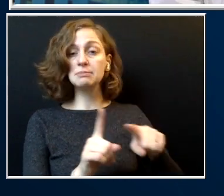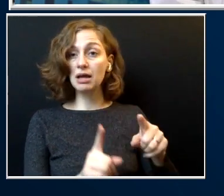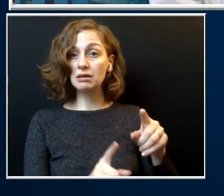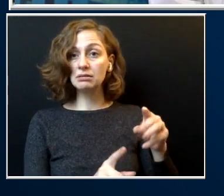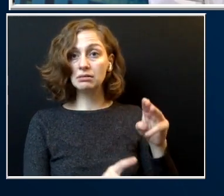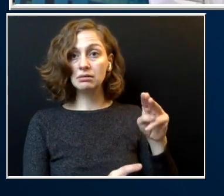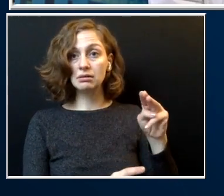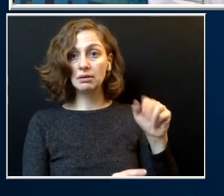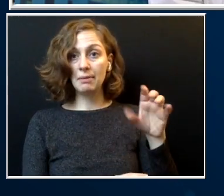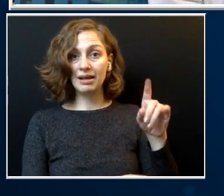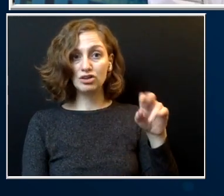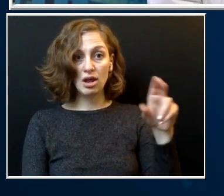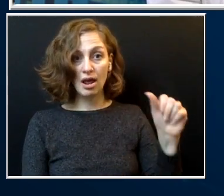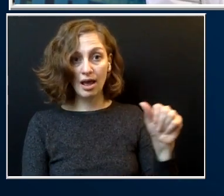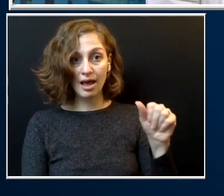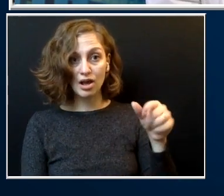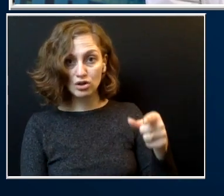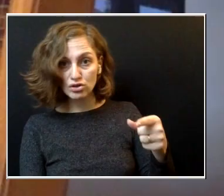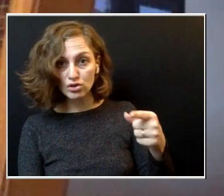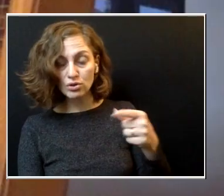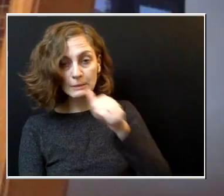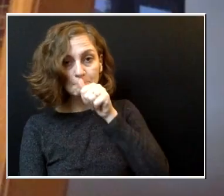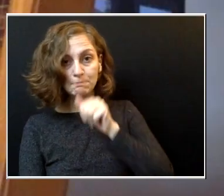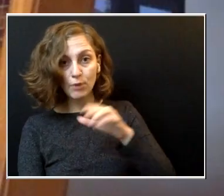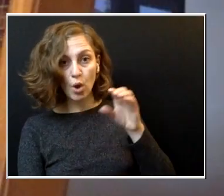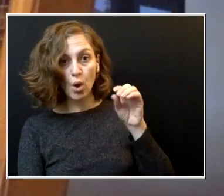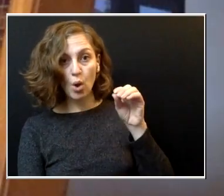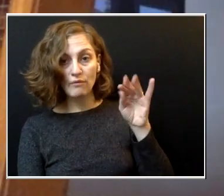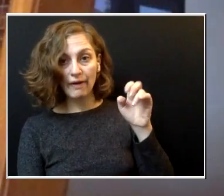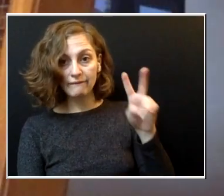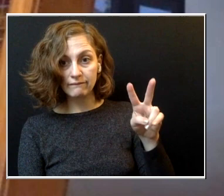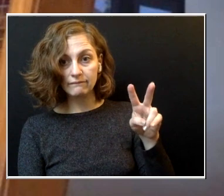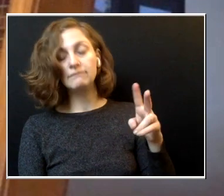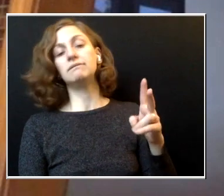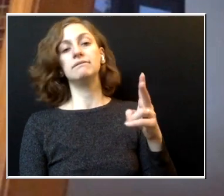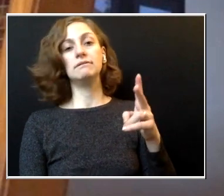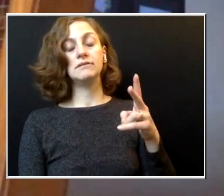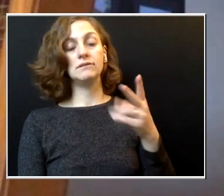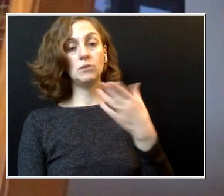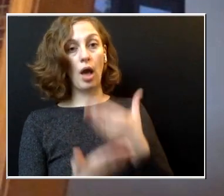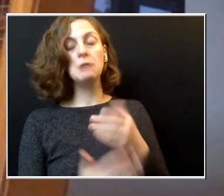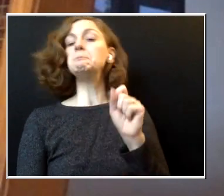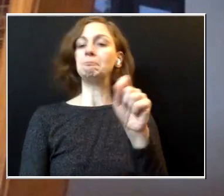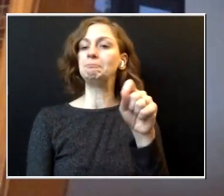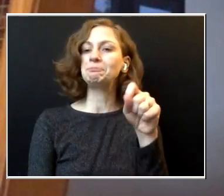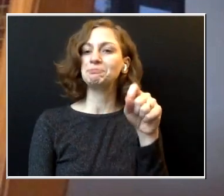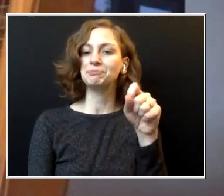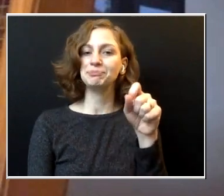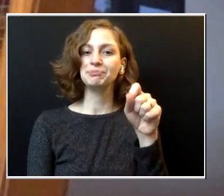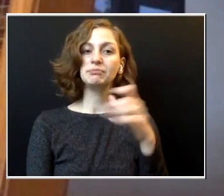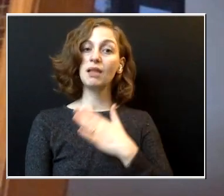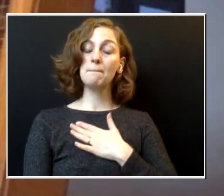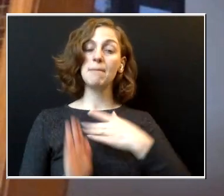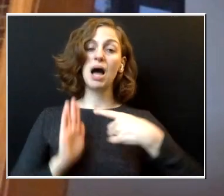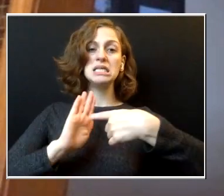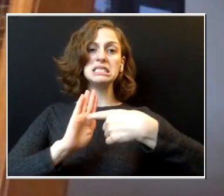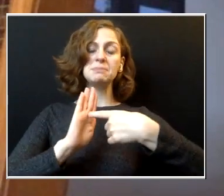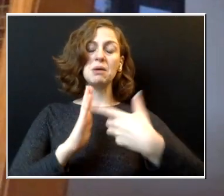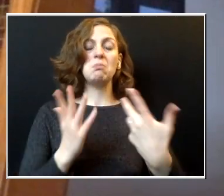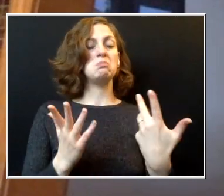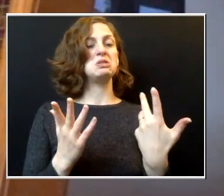do. I Oh, mean, okay. Yeah. Yeah, OFEV. Yeah, it's my symptoms have been very